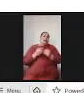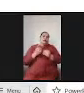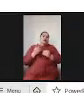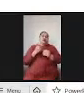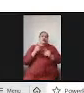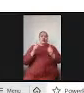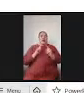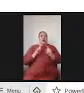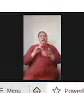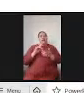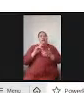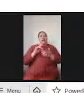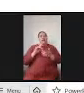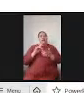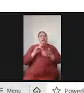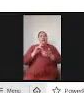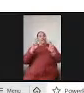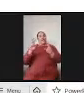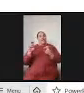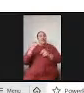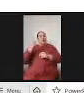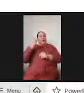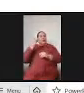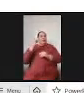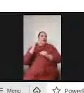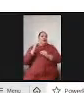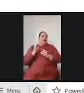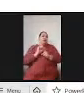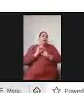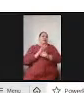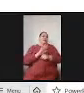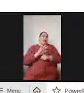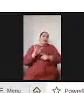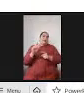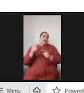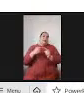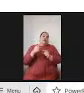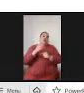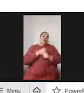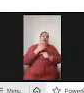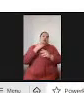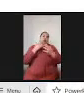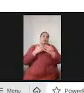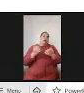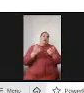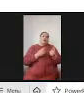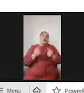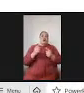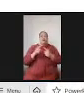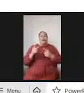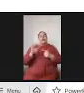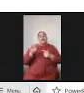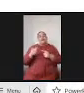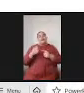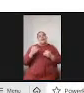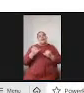is to submit issues and ideas that affect them, and that gets sent through to parliamentarians as well. But it's quite a sort